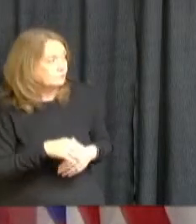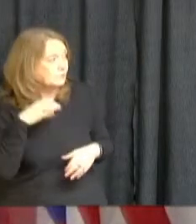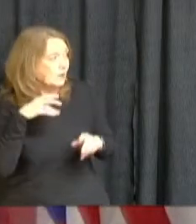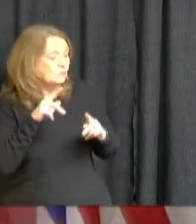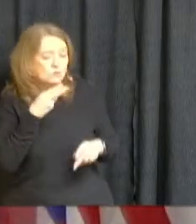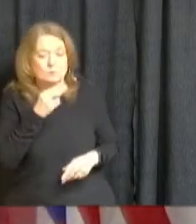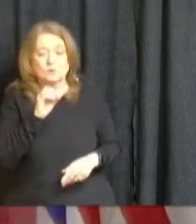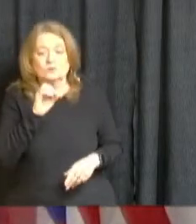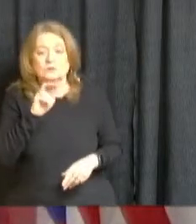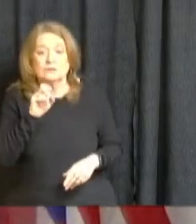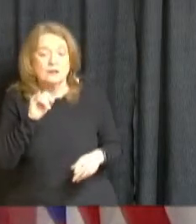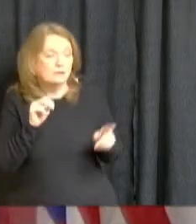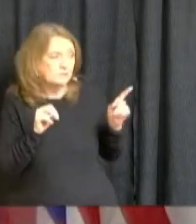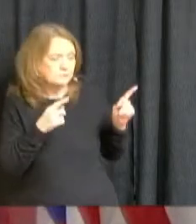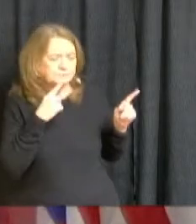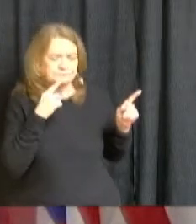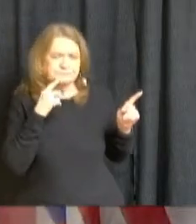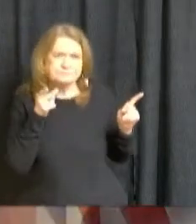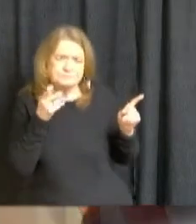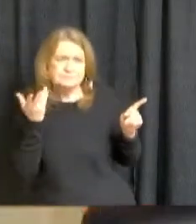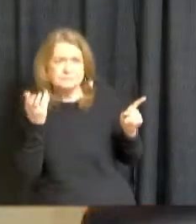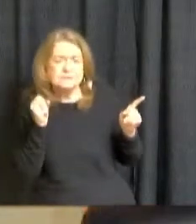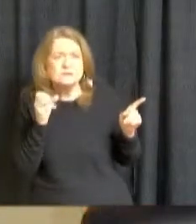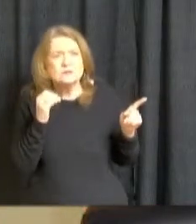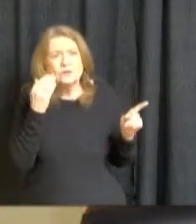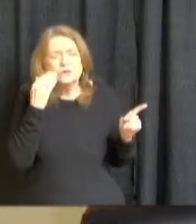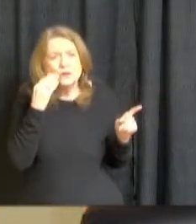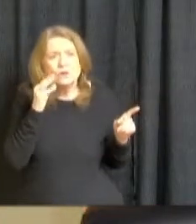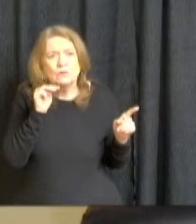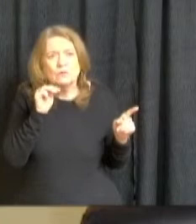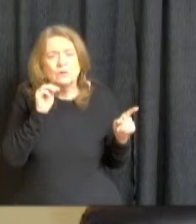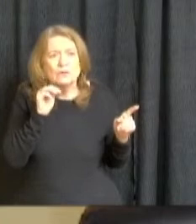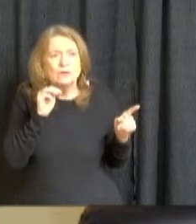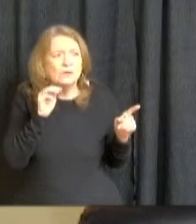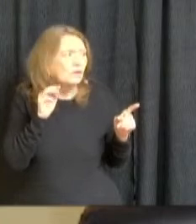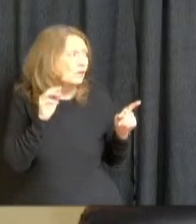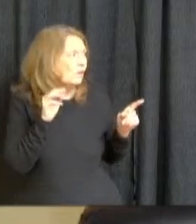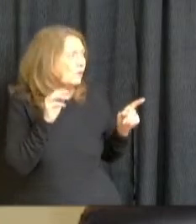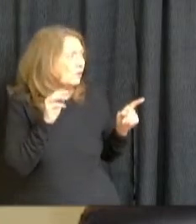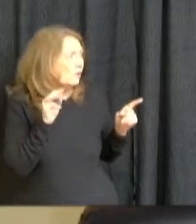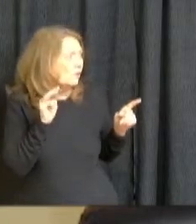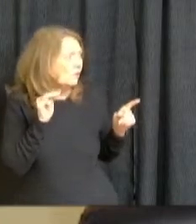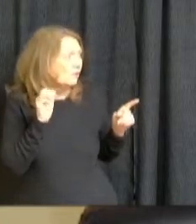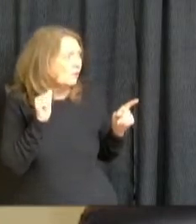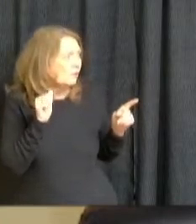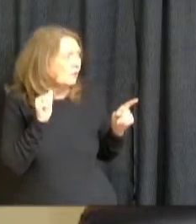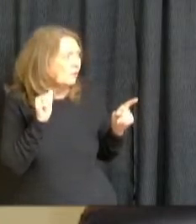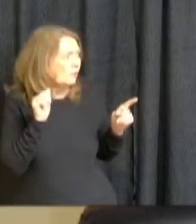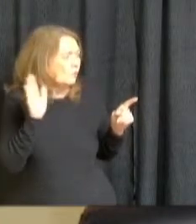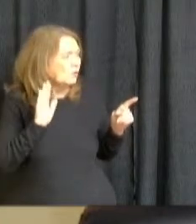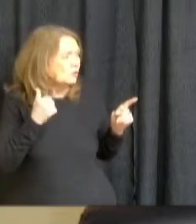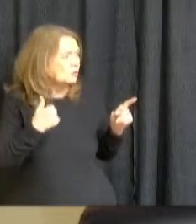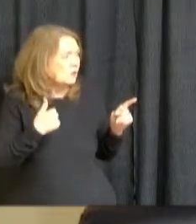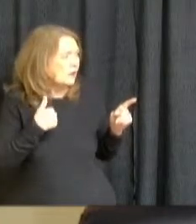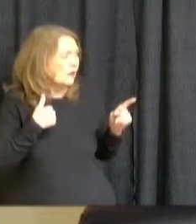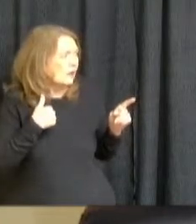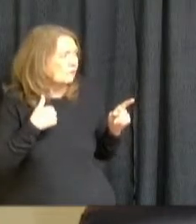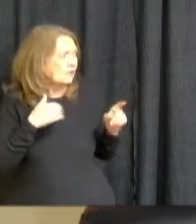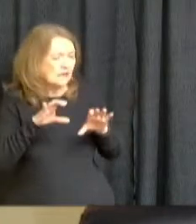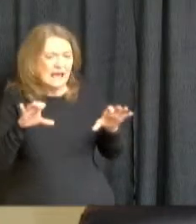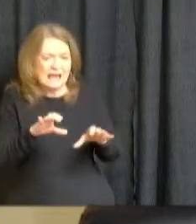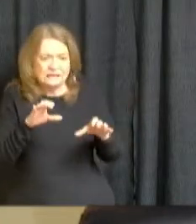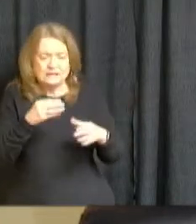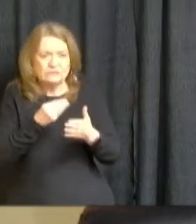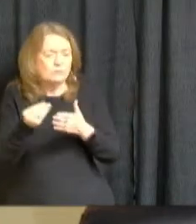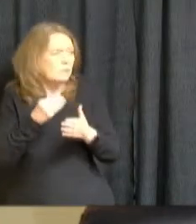recognized. Thank you, Mayor. So, the market's gone rental. It's we used to have a pretty active buyer's market,